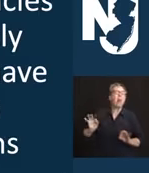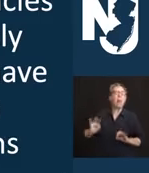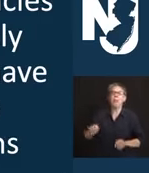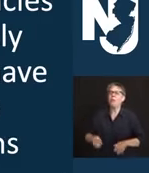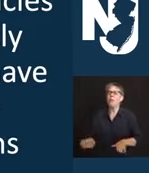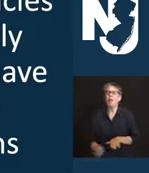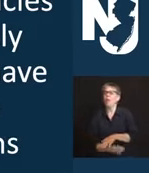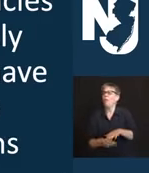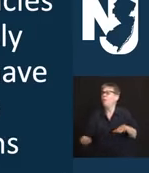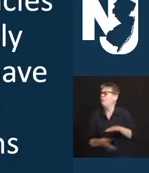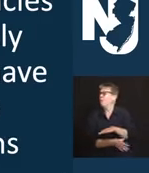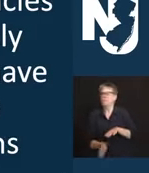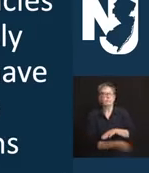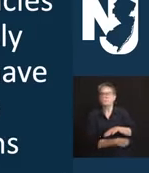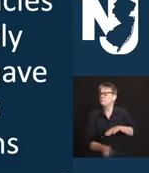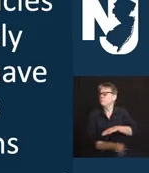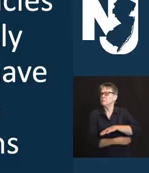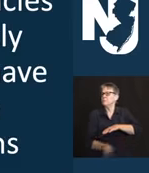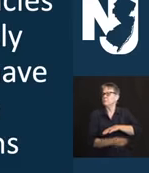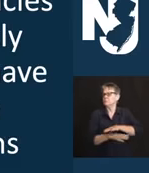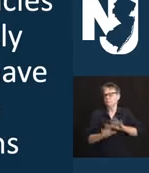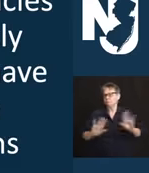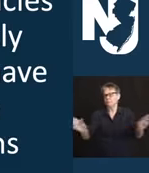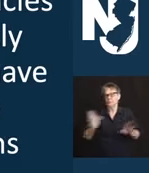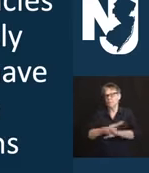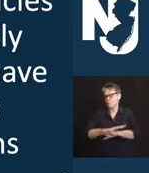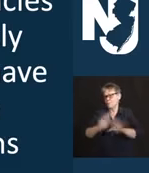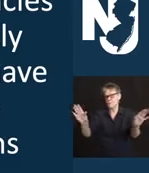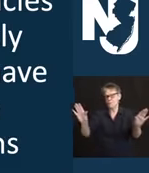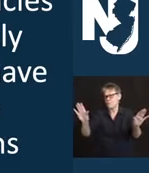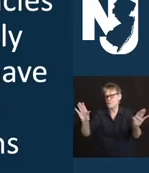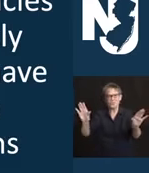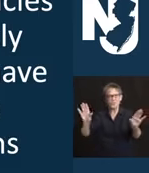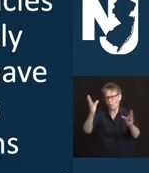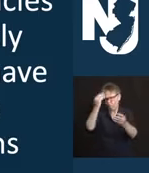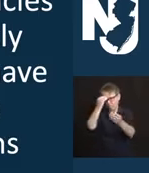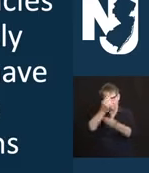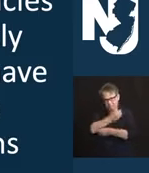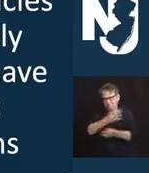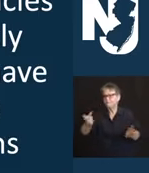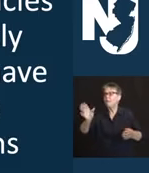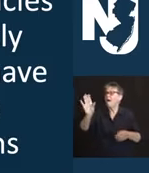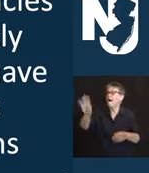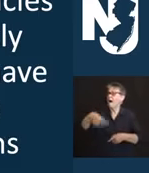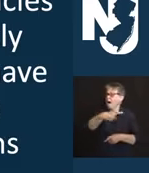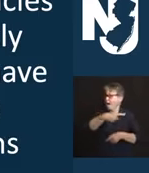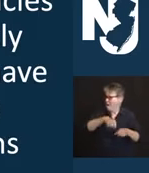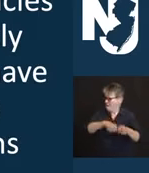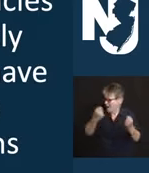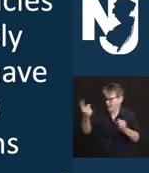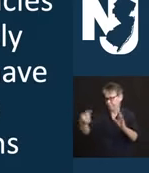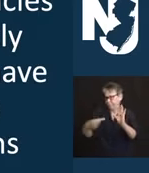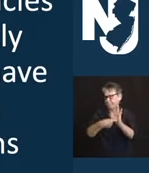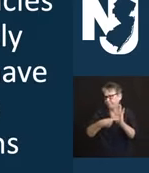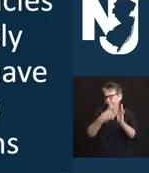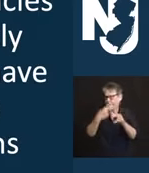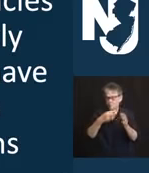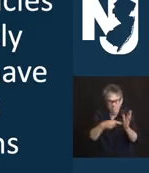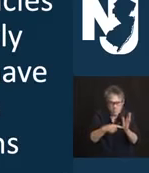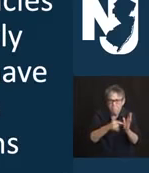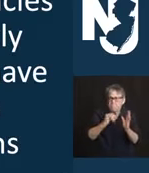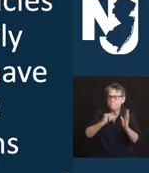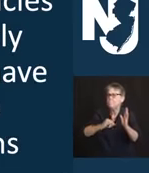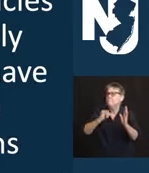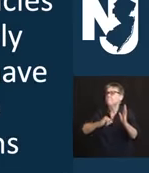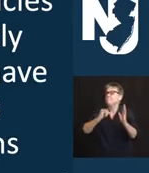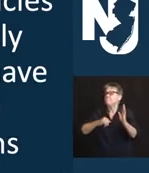forward for transparency. This is a step forward for law enforcement as well, to help generate greater faith among the communities in